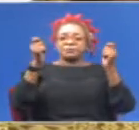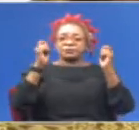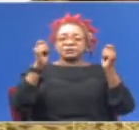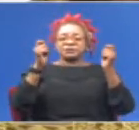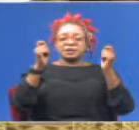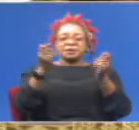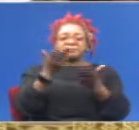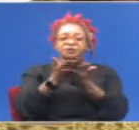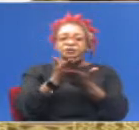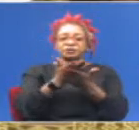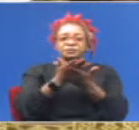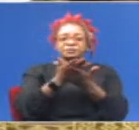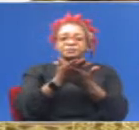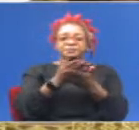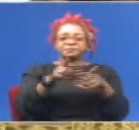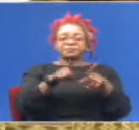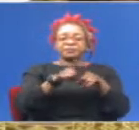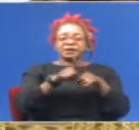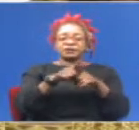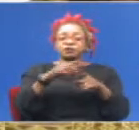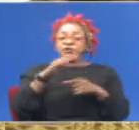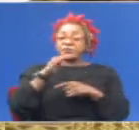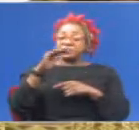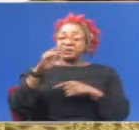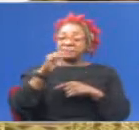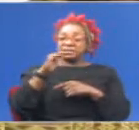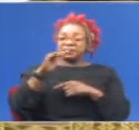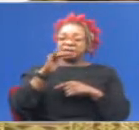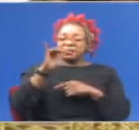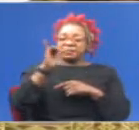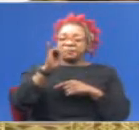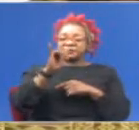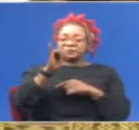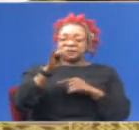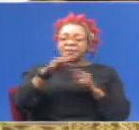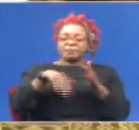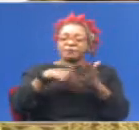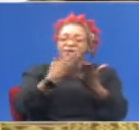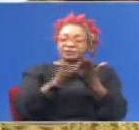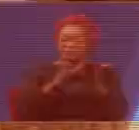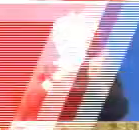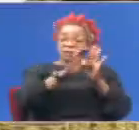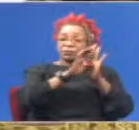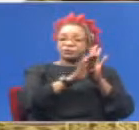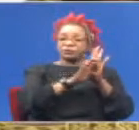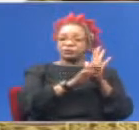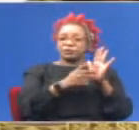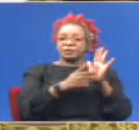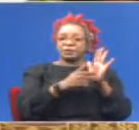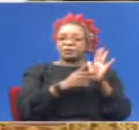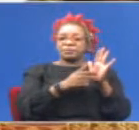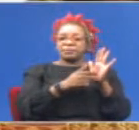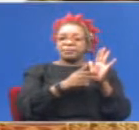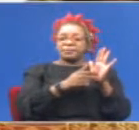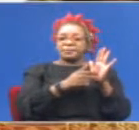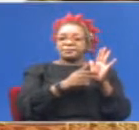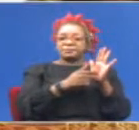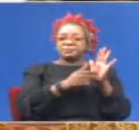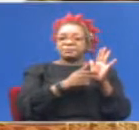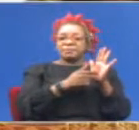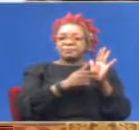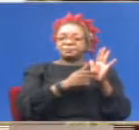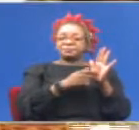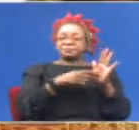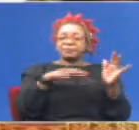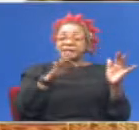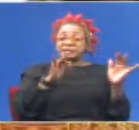petition, and speak are ironclad as provided for in our constitution. Seven,